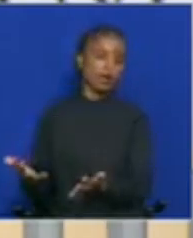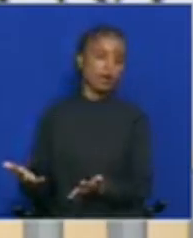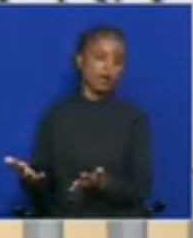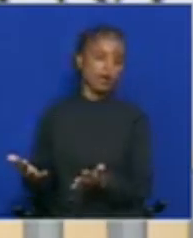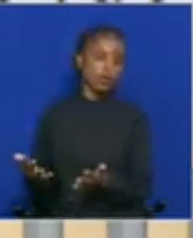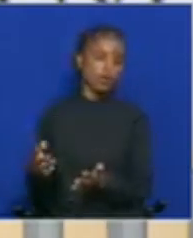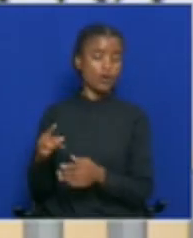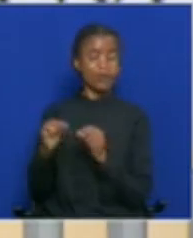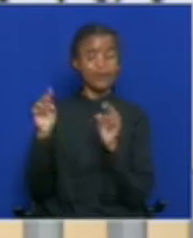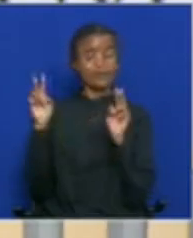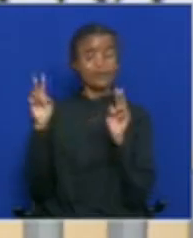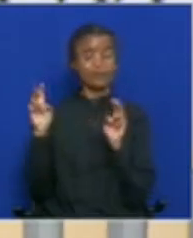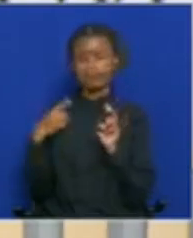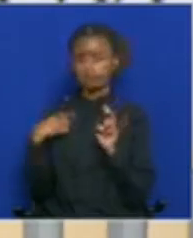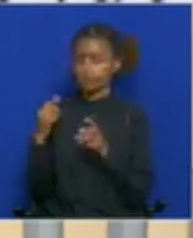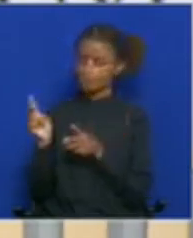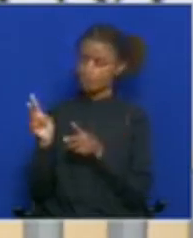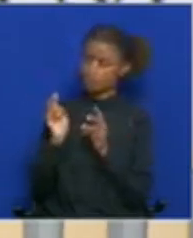dockets, it